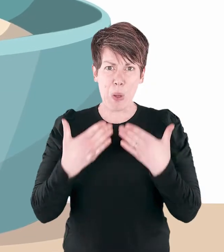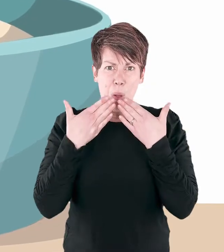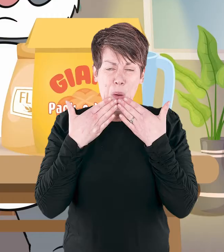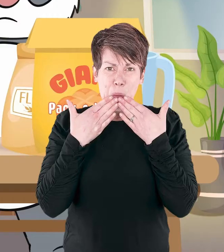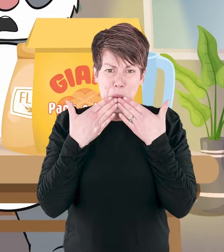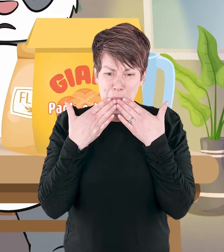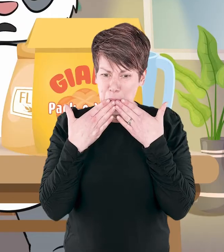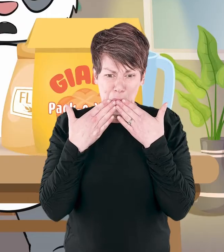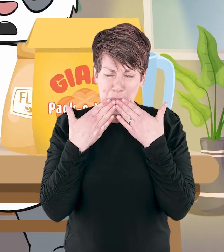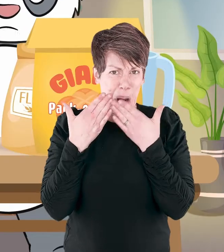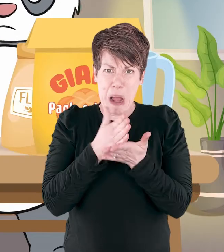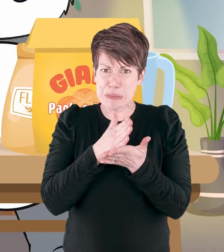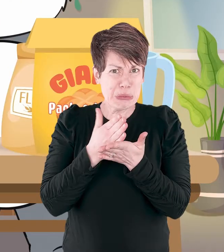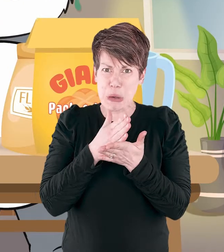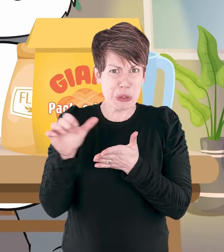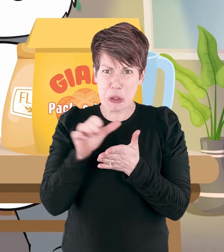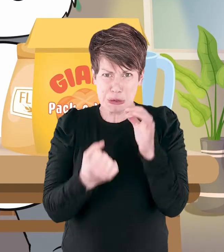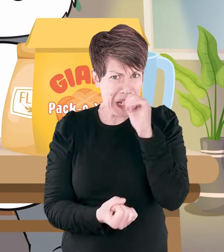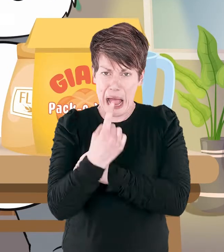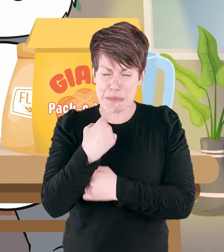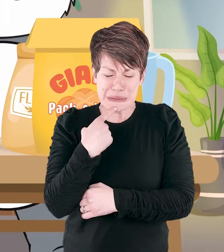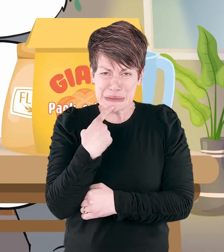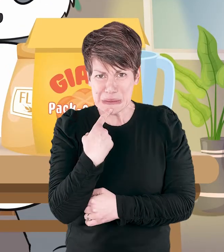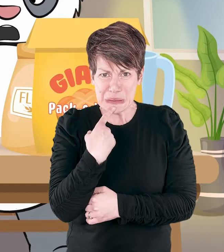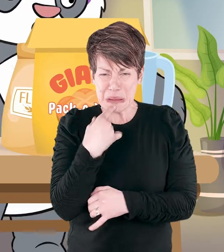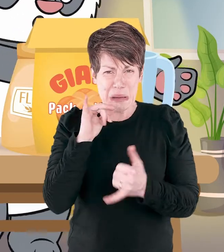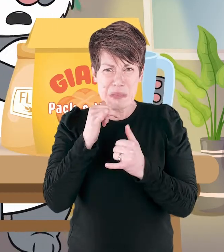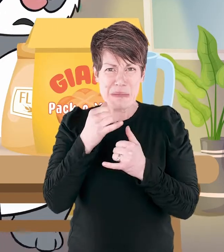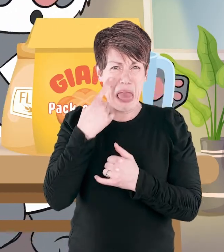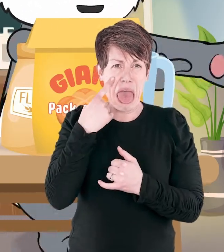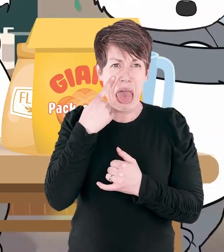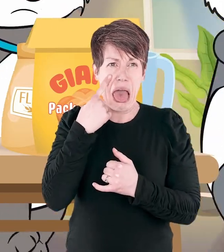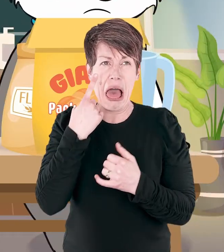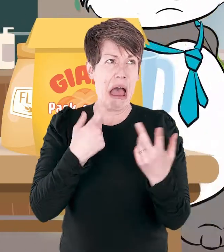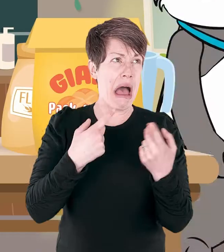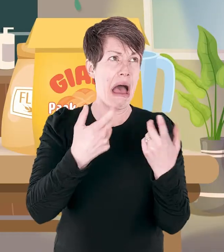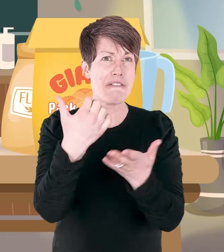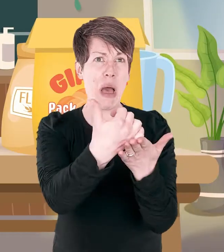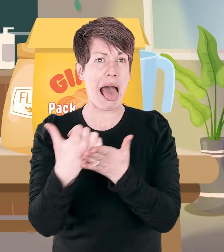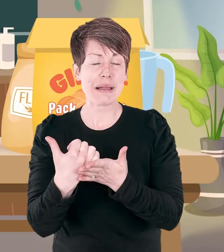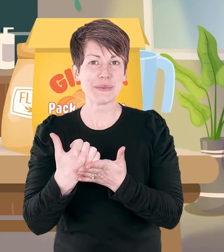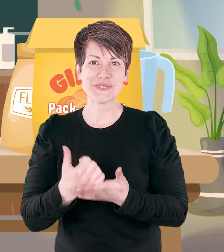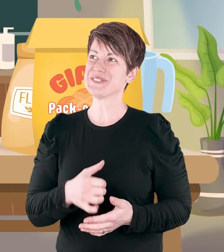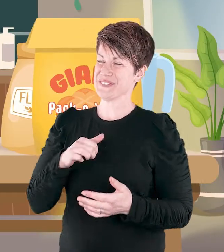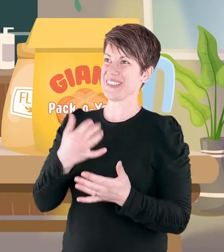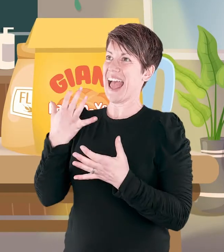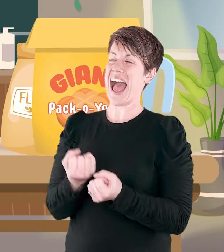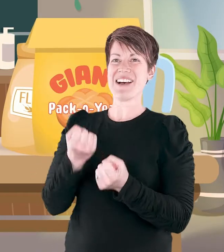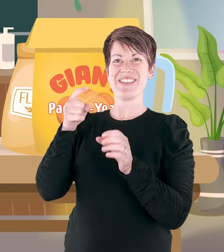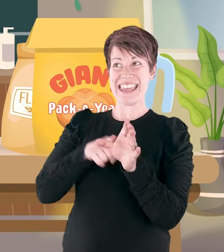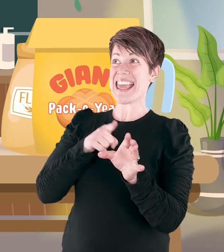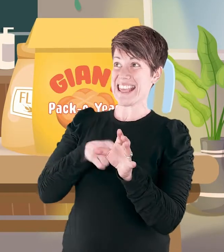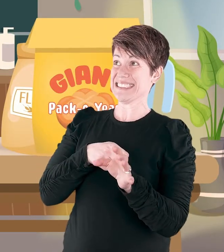Oh dear, I'm not sure if that's supposed to happen. Maybe we should go and find Lulu. I found some yeast,